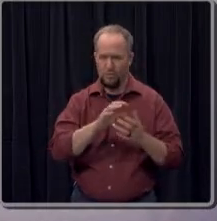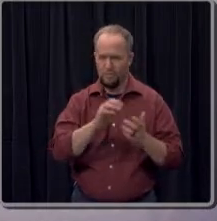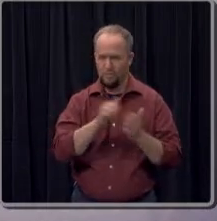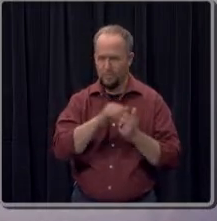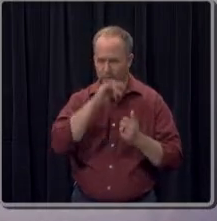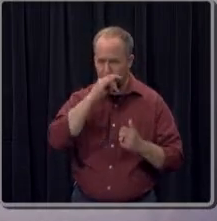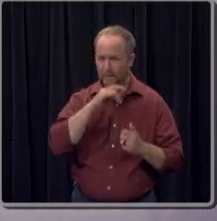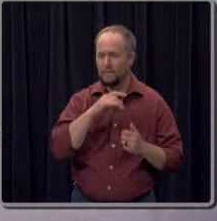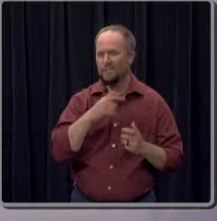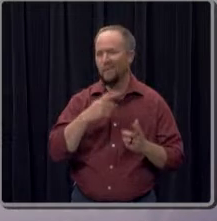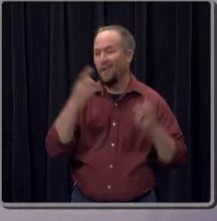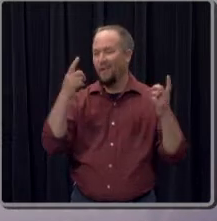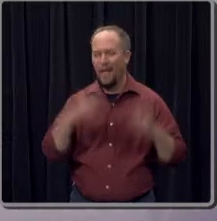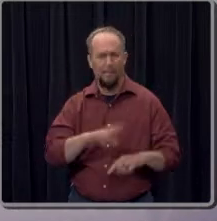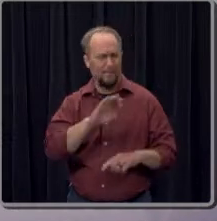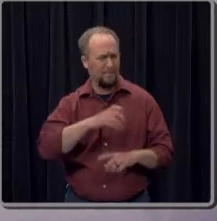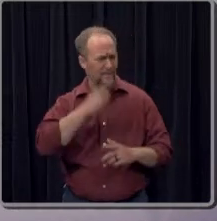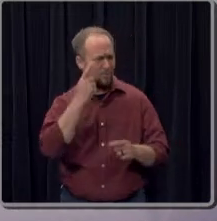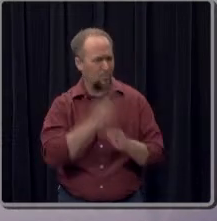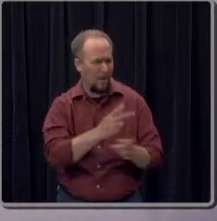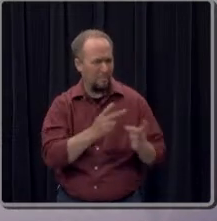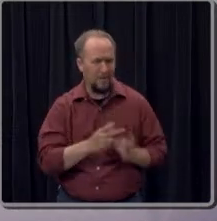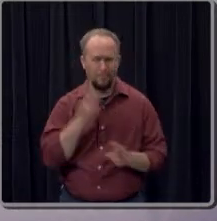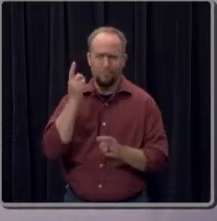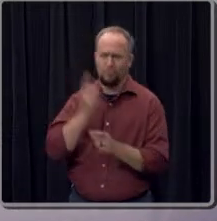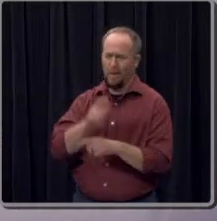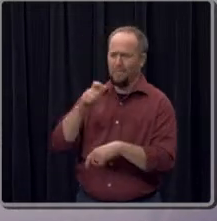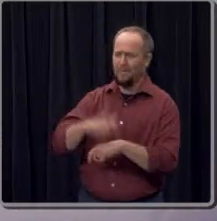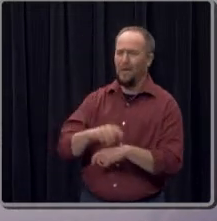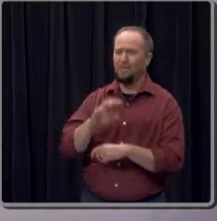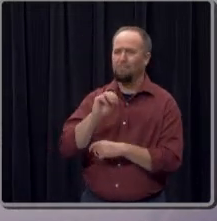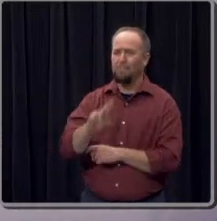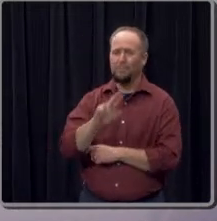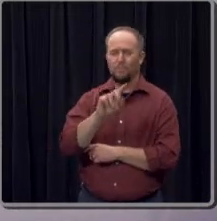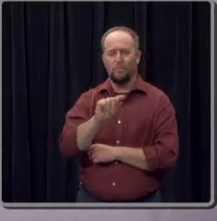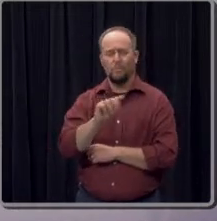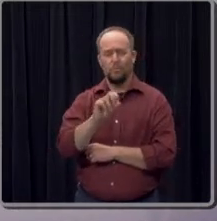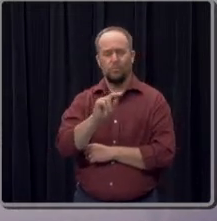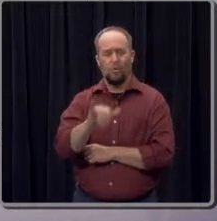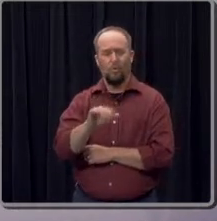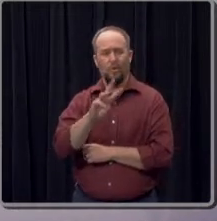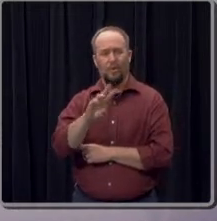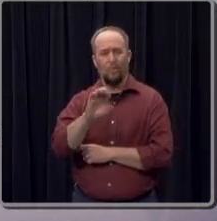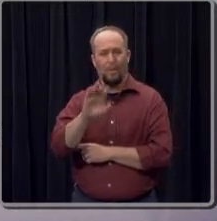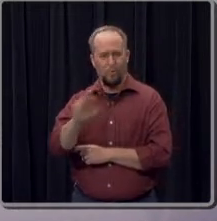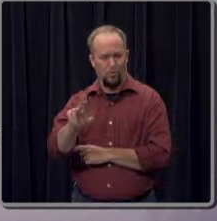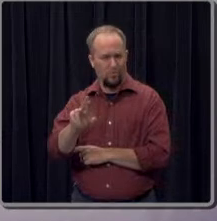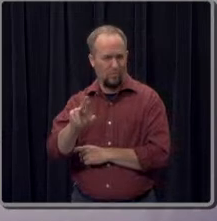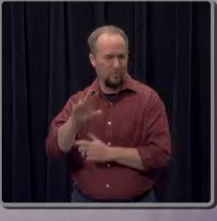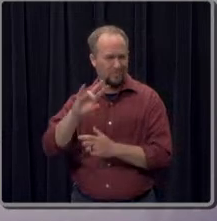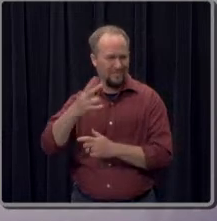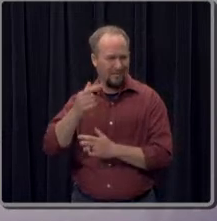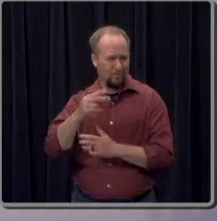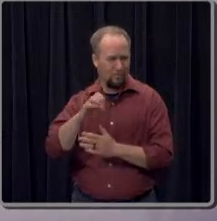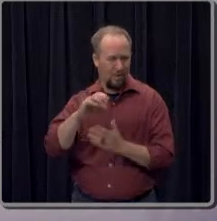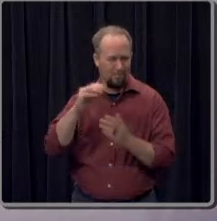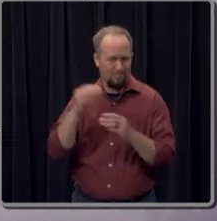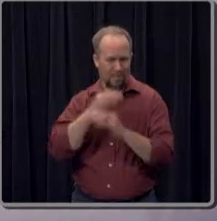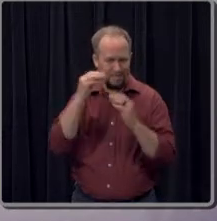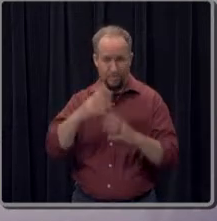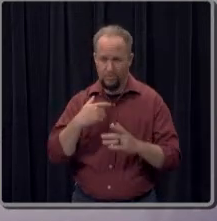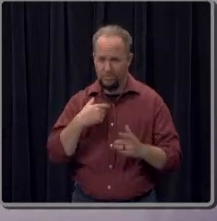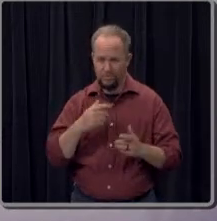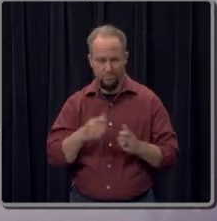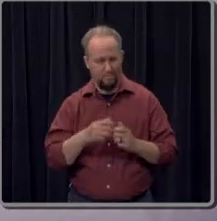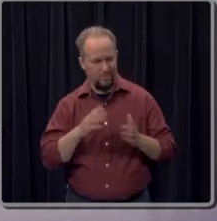I just happened to be in the right place at the right time. And Mr. Tony Weber, who's a 7th grade math teacher there, was out in the hallway